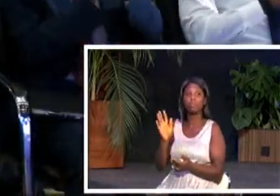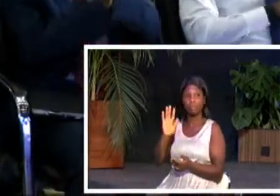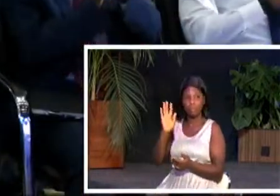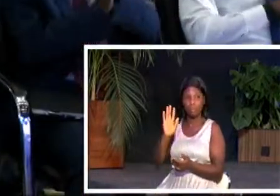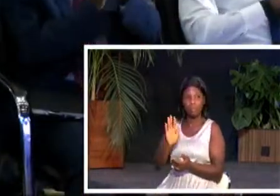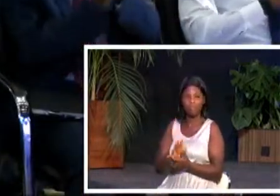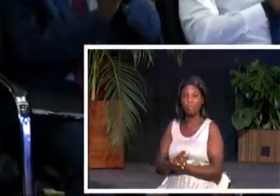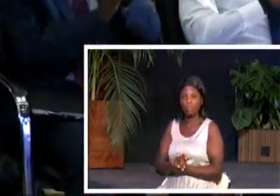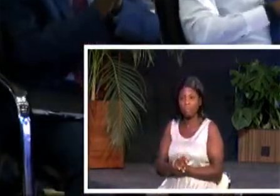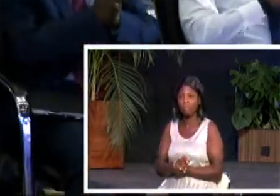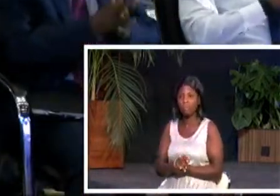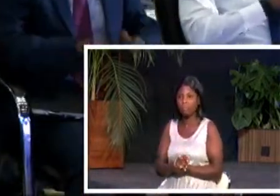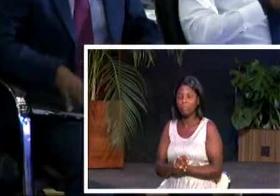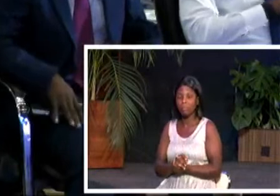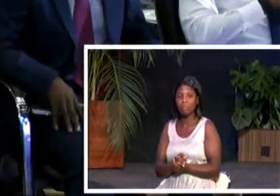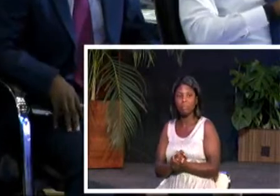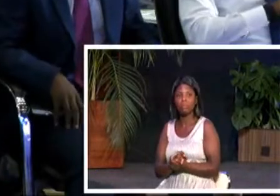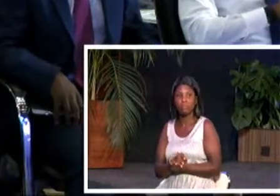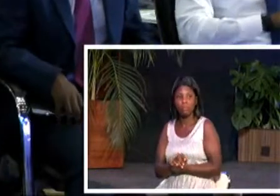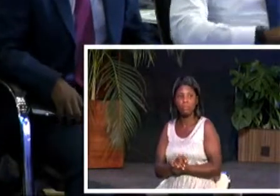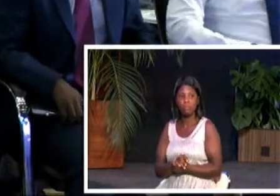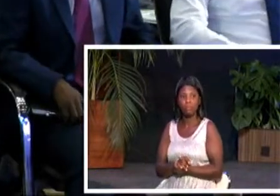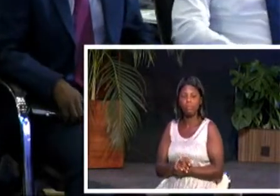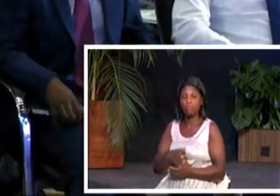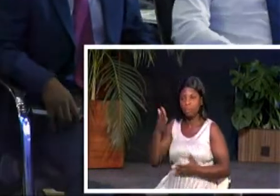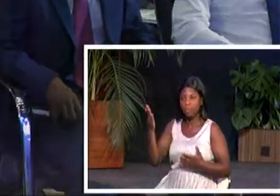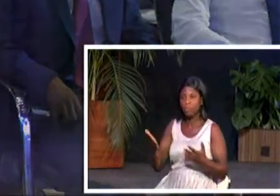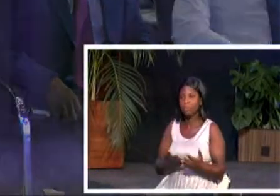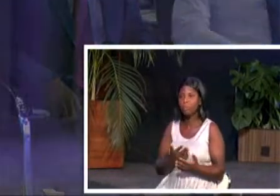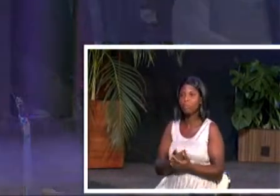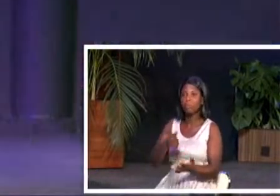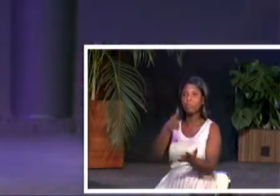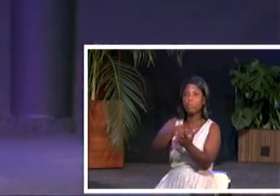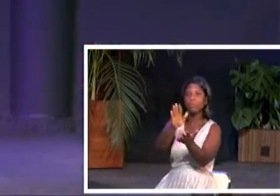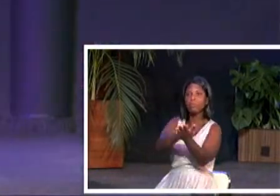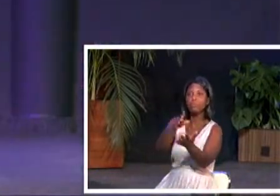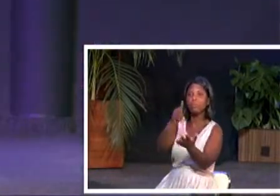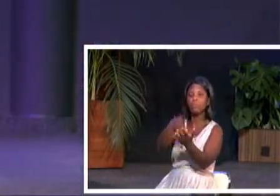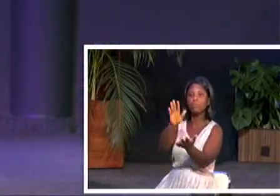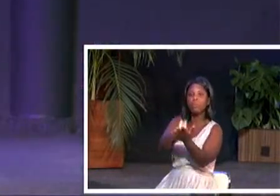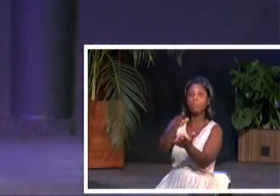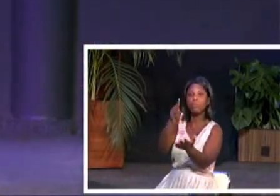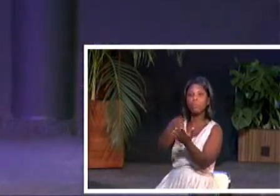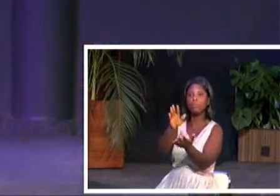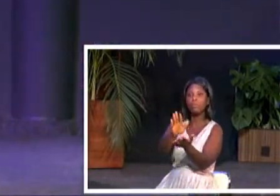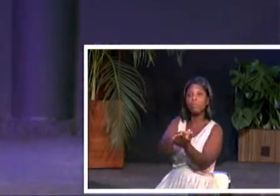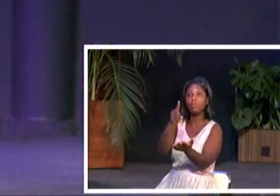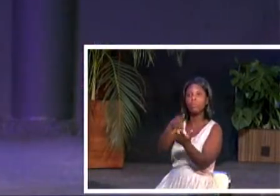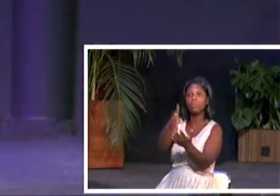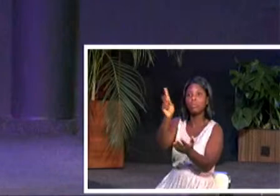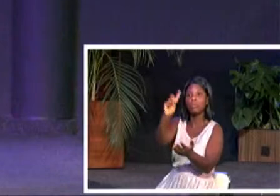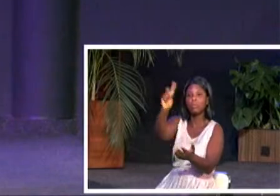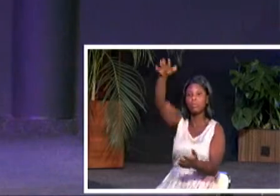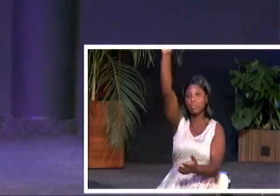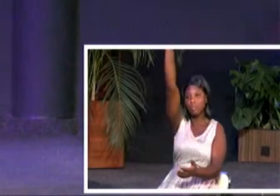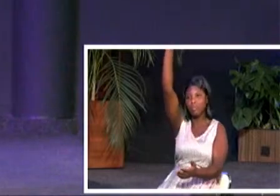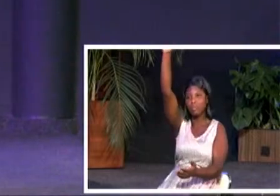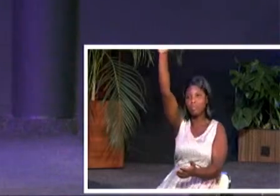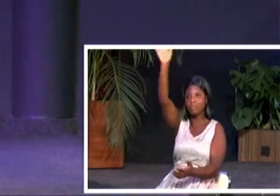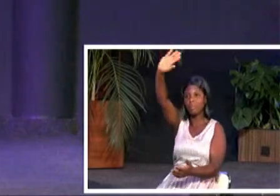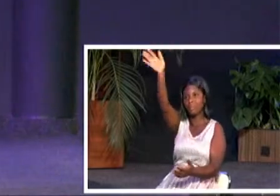All right, last week we had an amazing time with our friends from the Demonstration School for the Deaf in Ekropong. Let's welcome